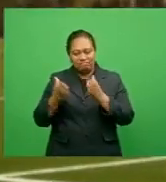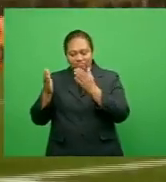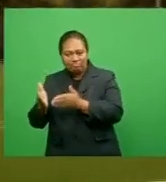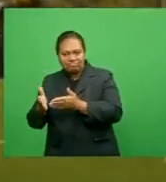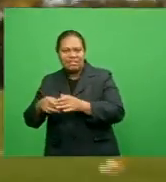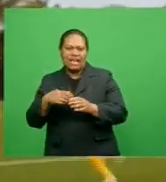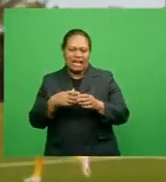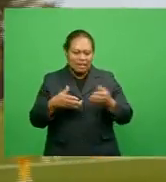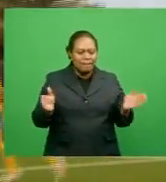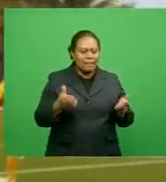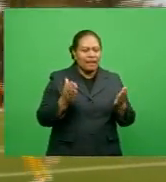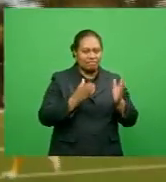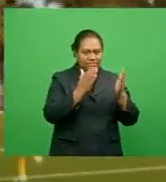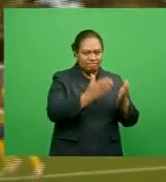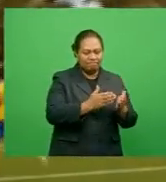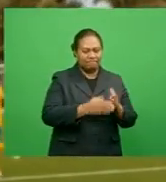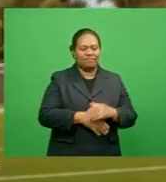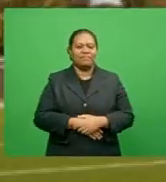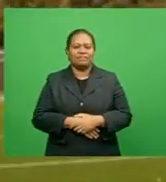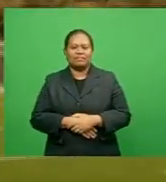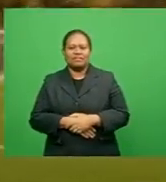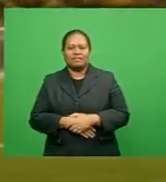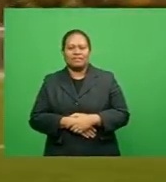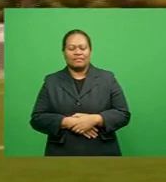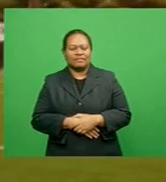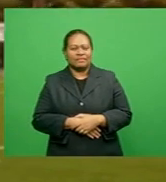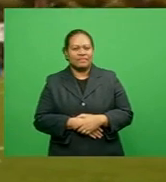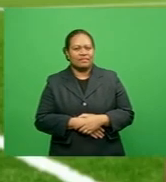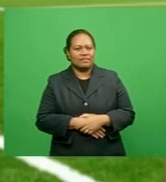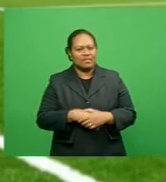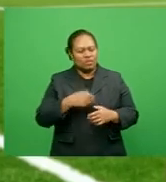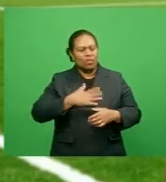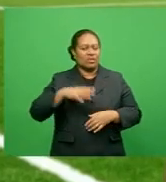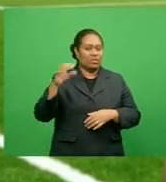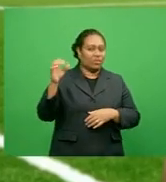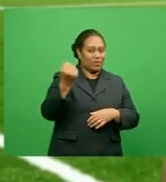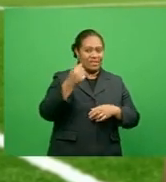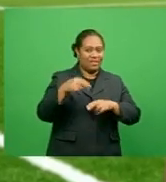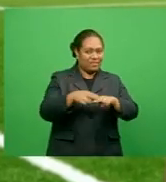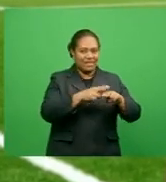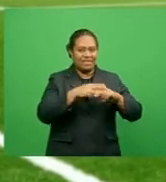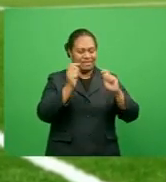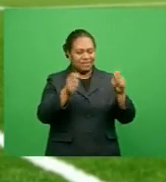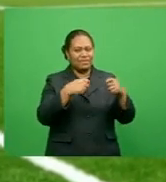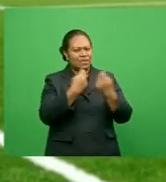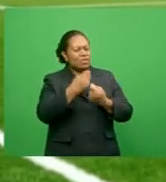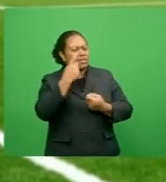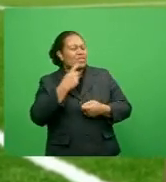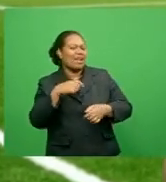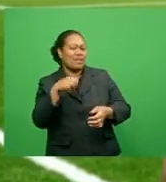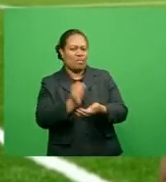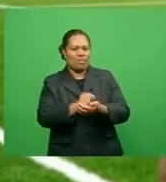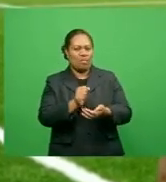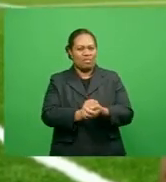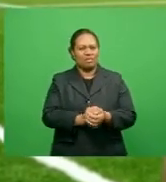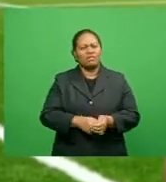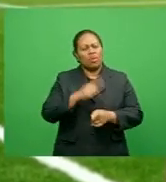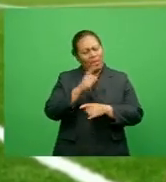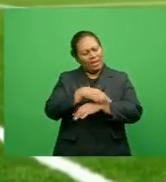I'm really working hard to want the jumper for the Fiji team. I'm really trying hard, training hard to one